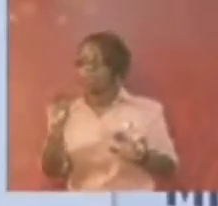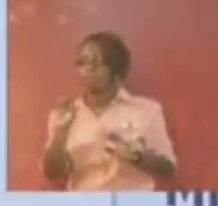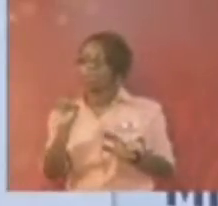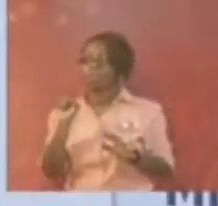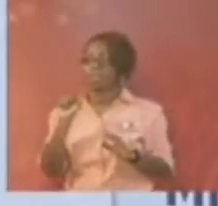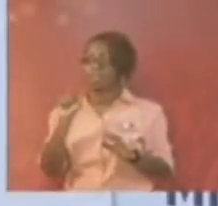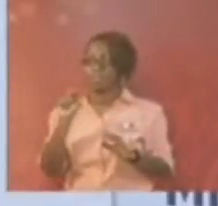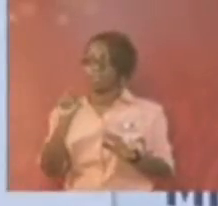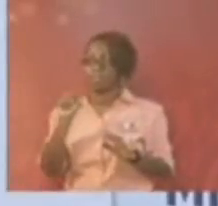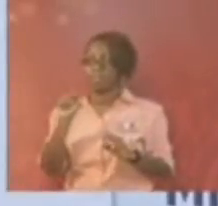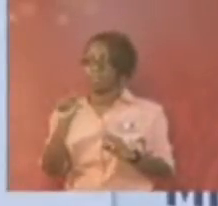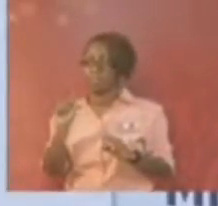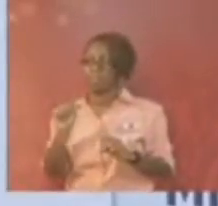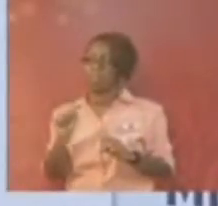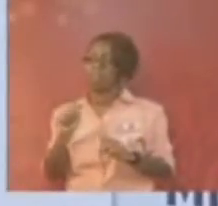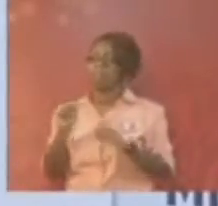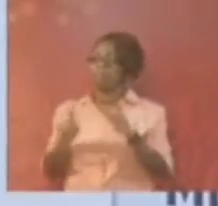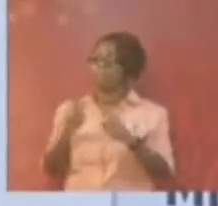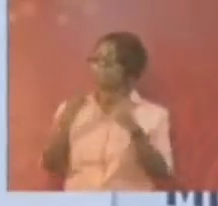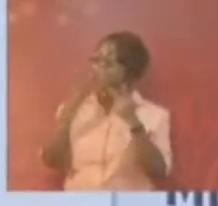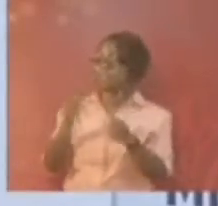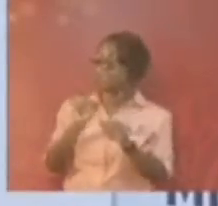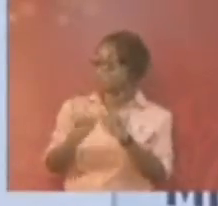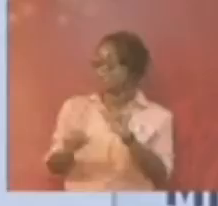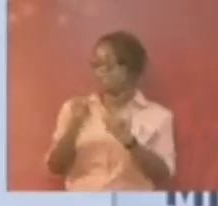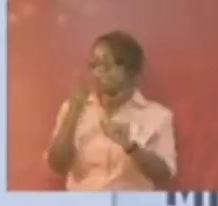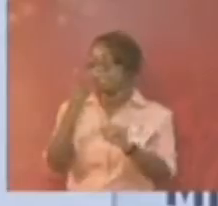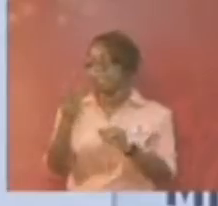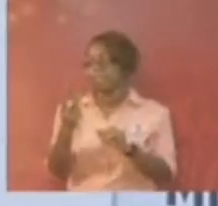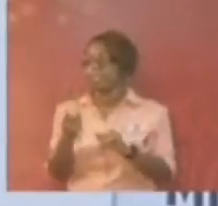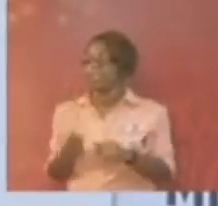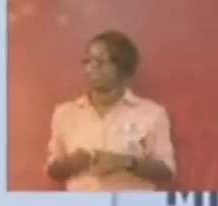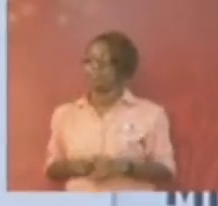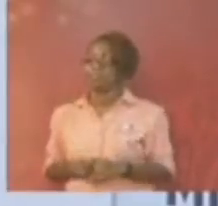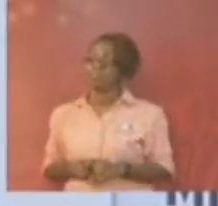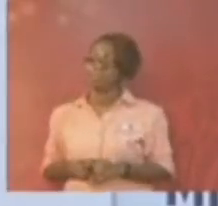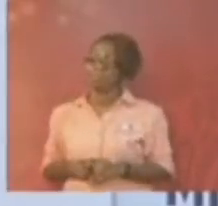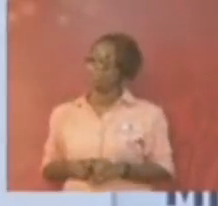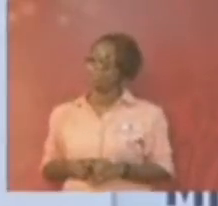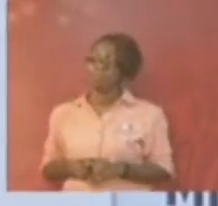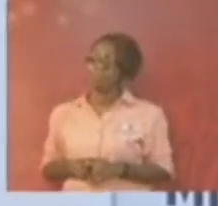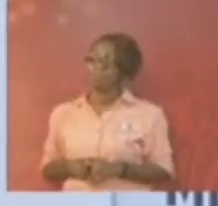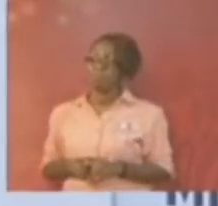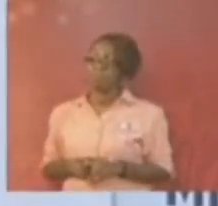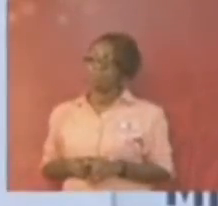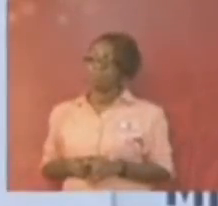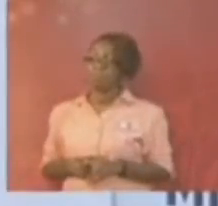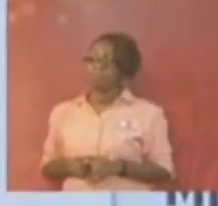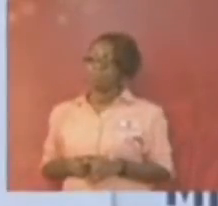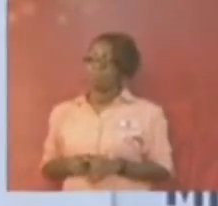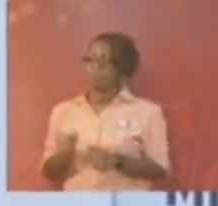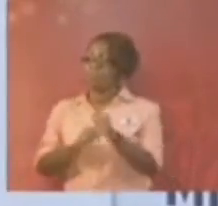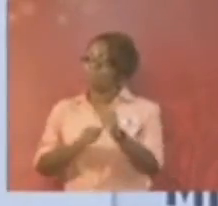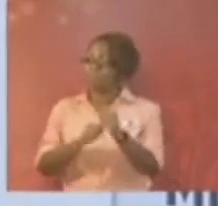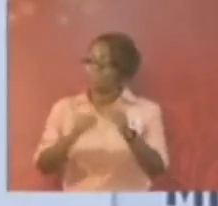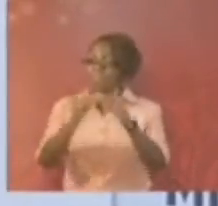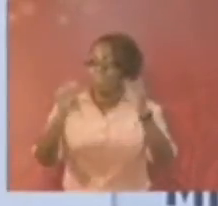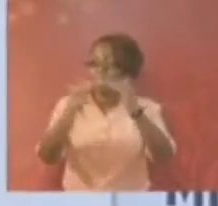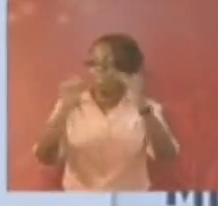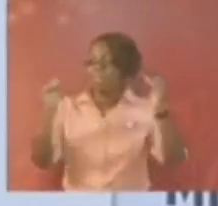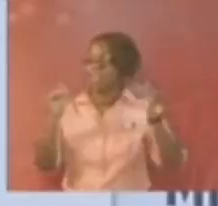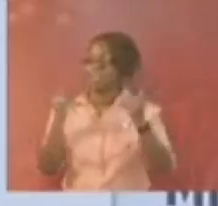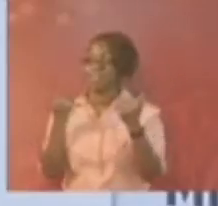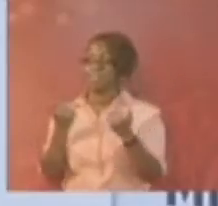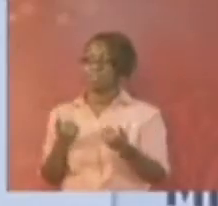in that way. Think creatively so that at every level. Talking about children, I